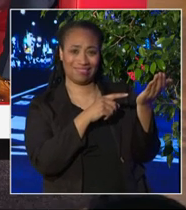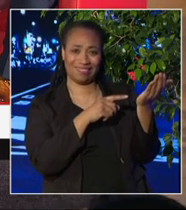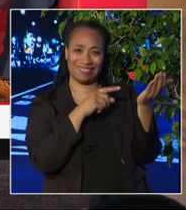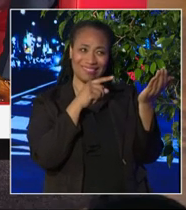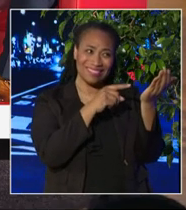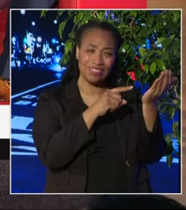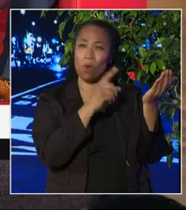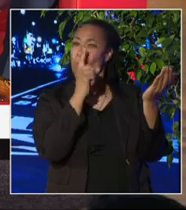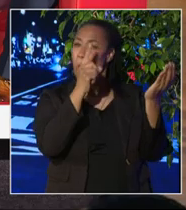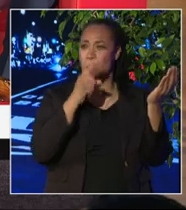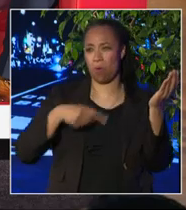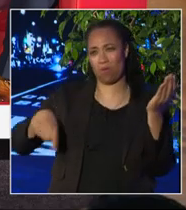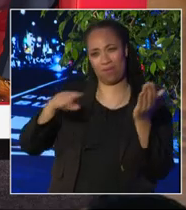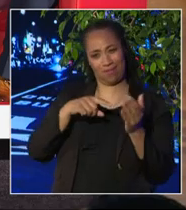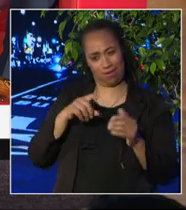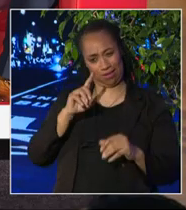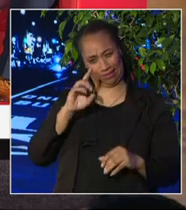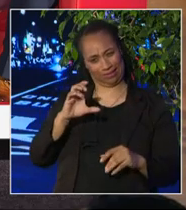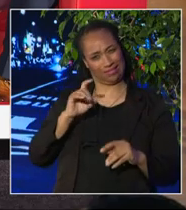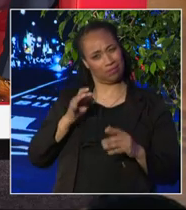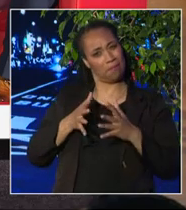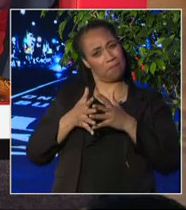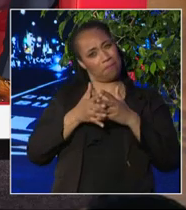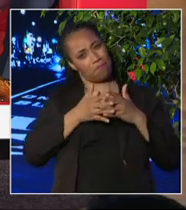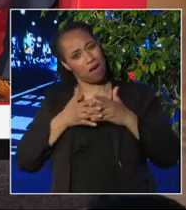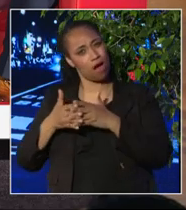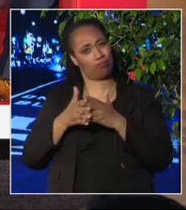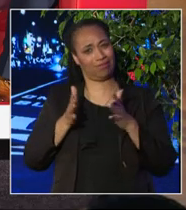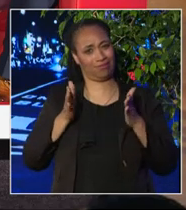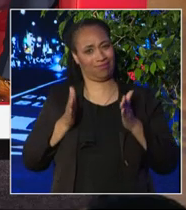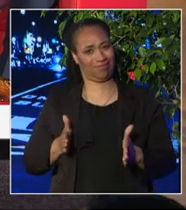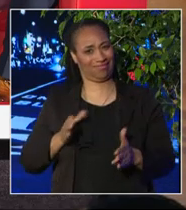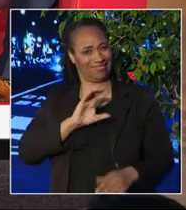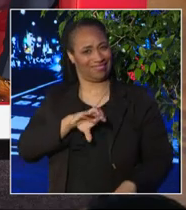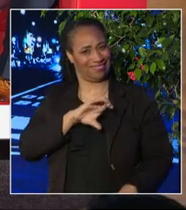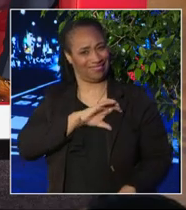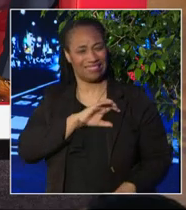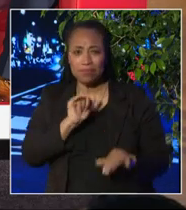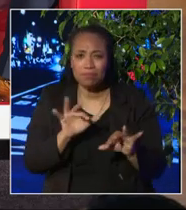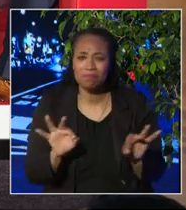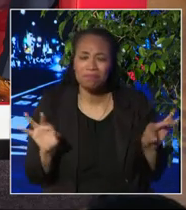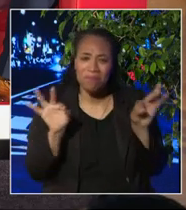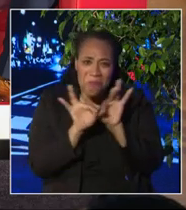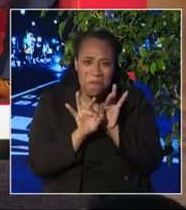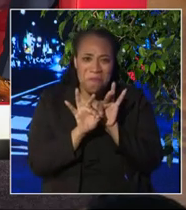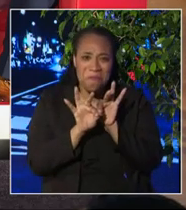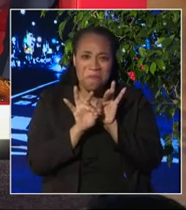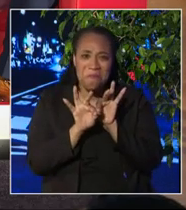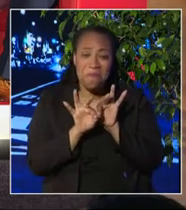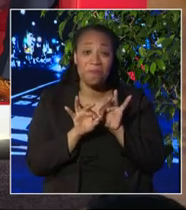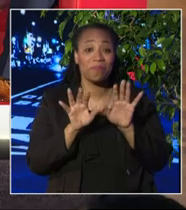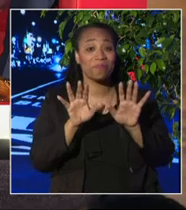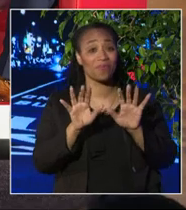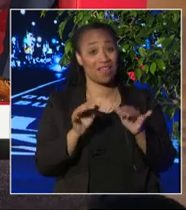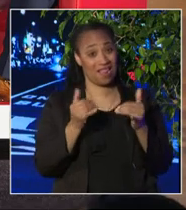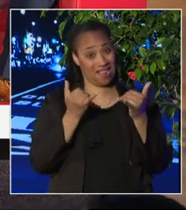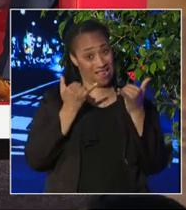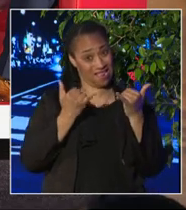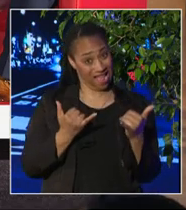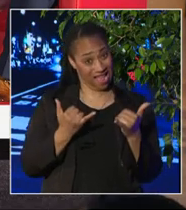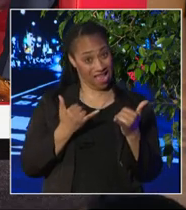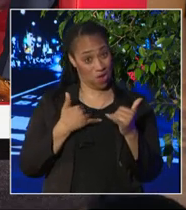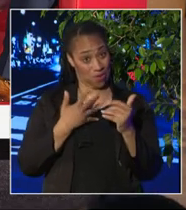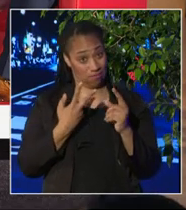representation in the Congress, because that's going to be critically important. Having said that, we're special in another way. The flip side of that